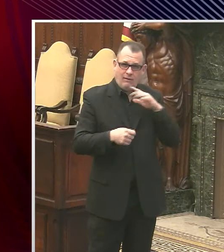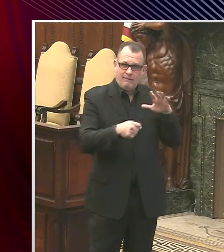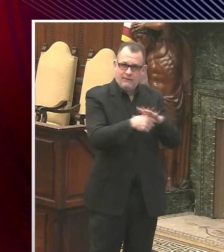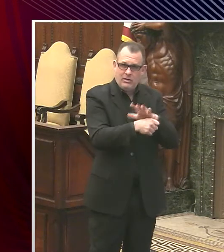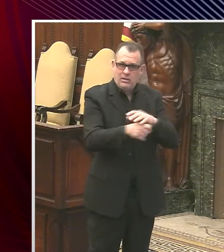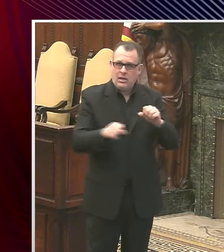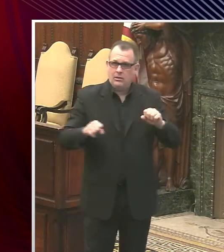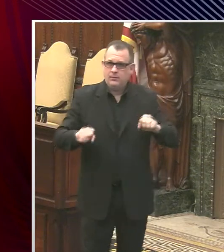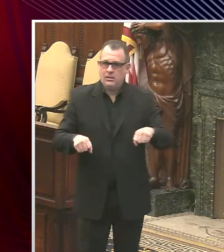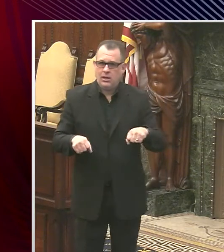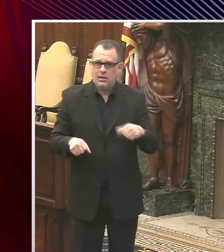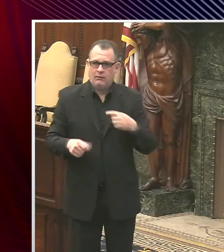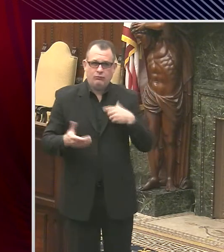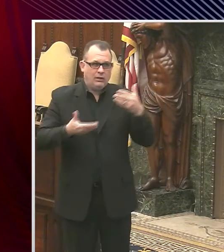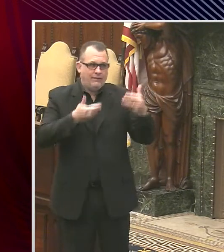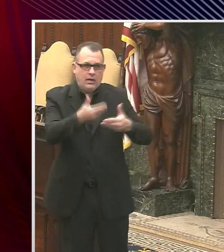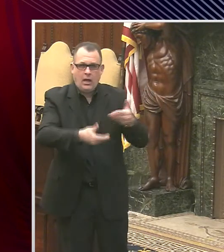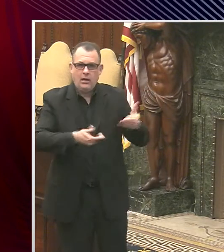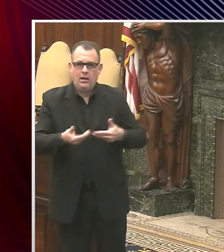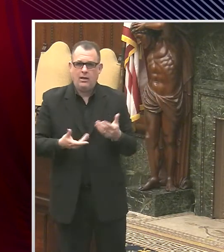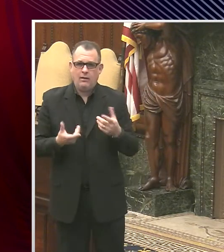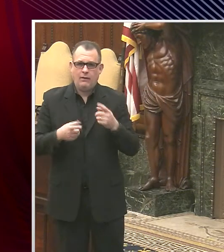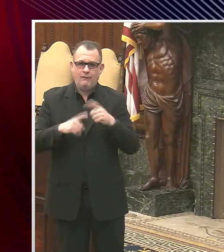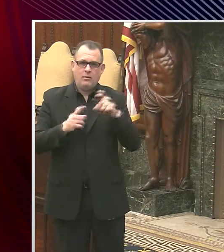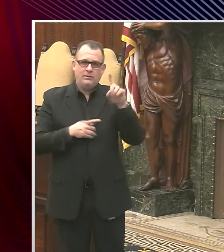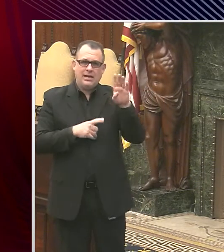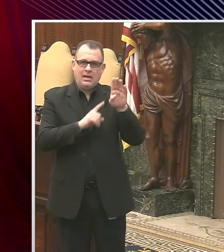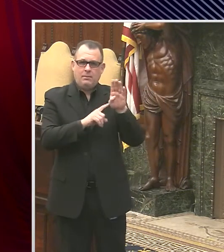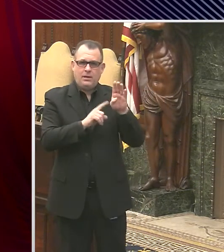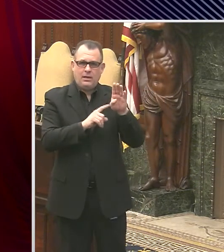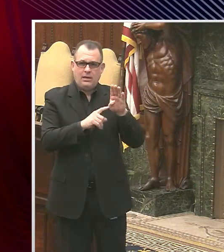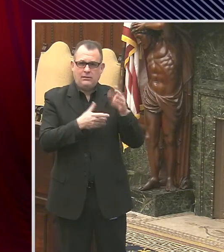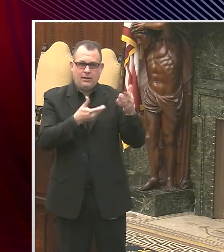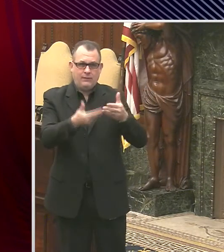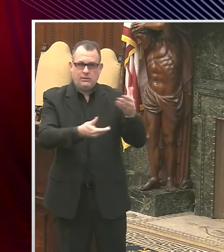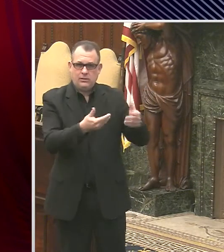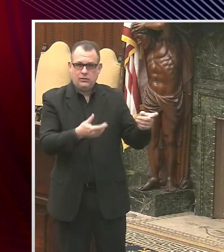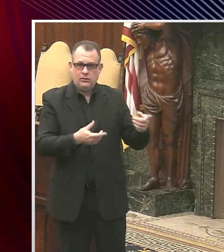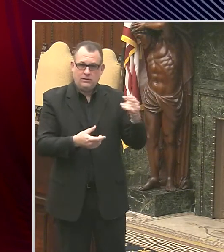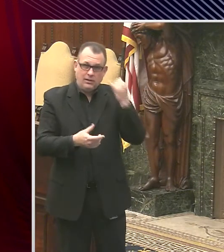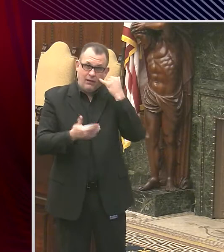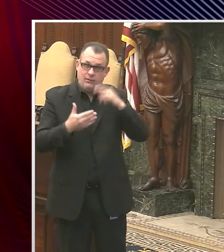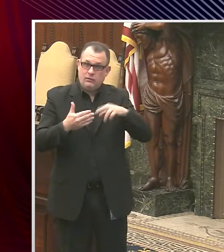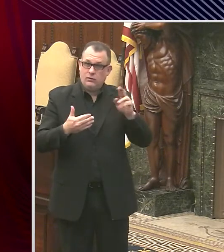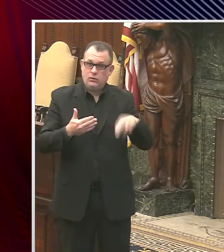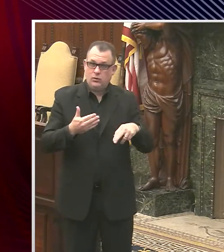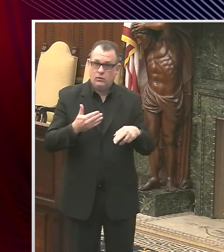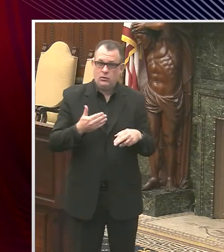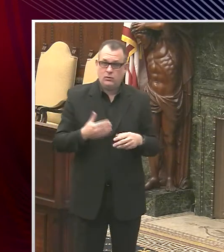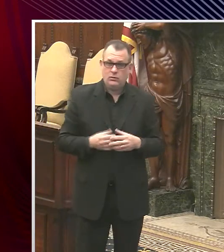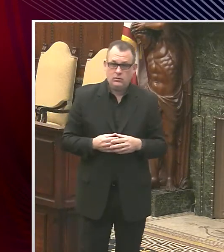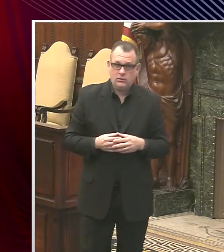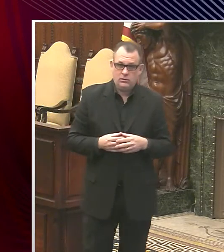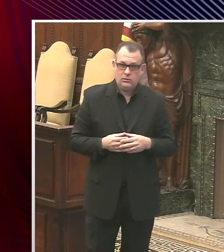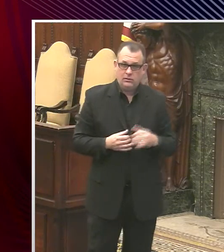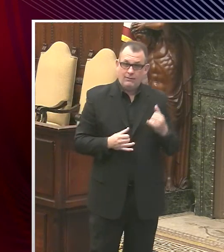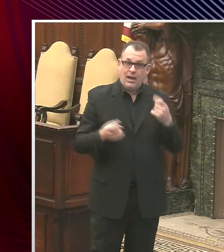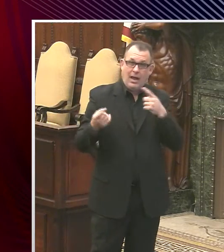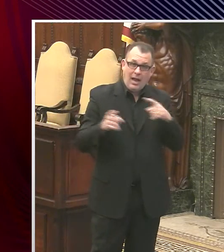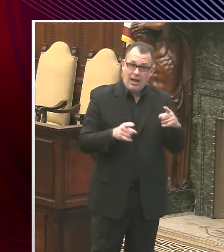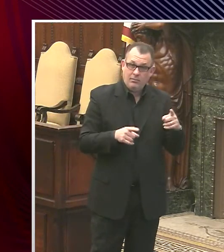can through invitations in the vaccine interest database. If it turns out that, as was the case in a couple of sites where there's